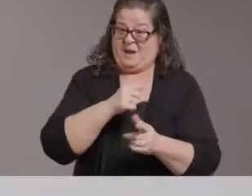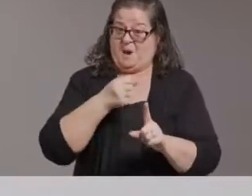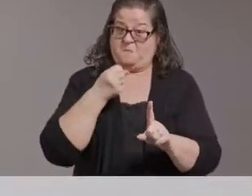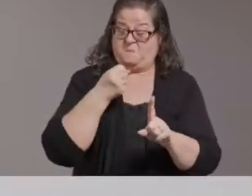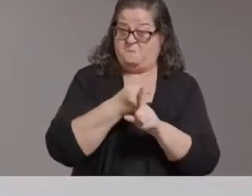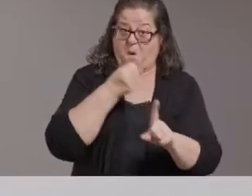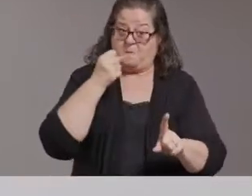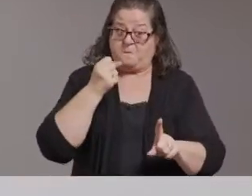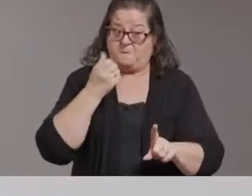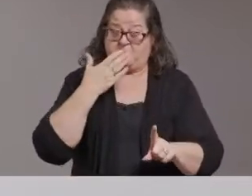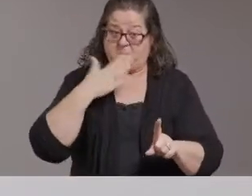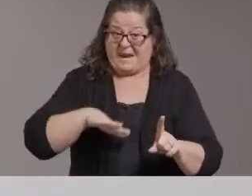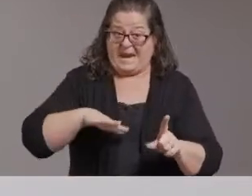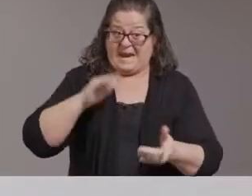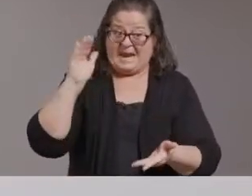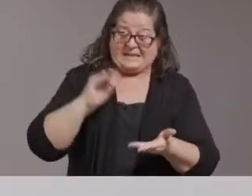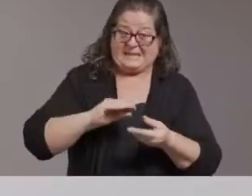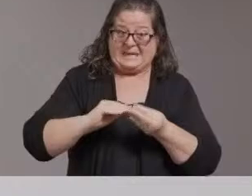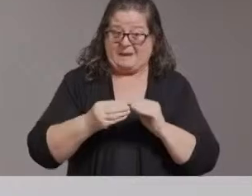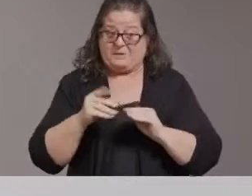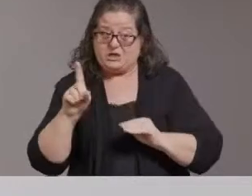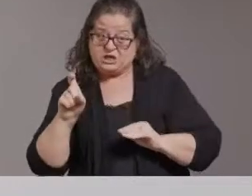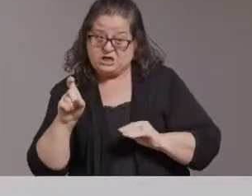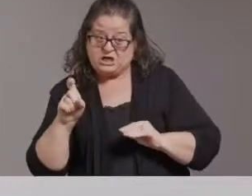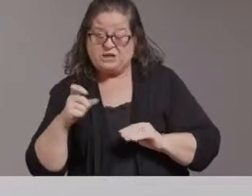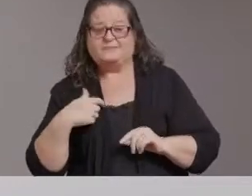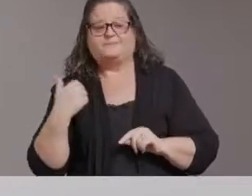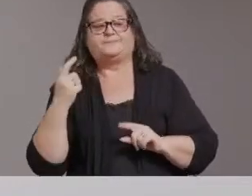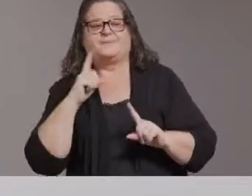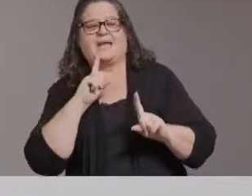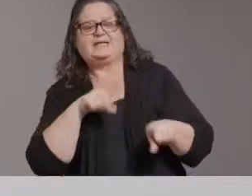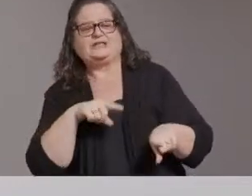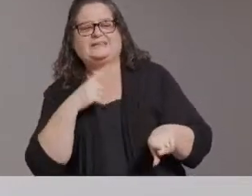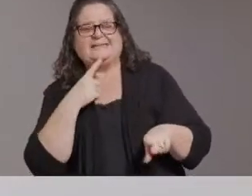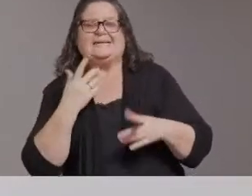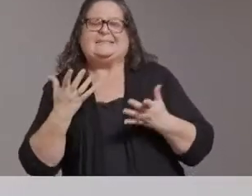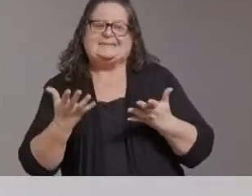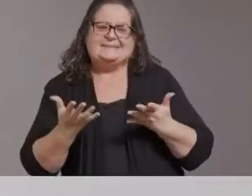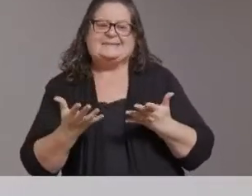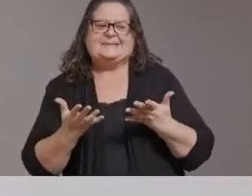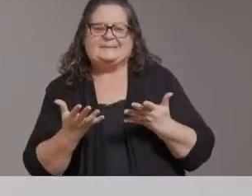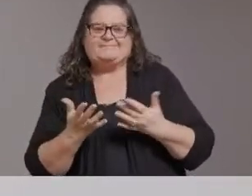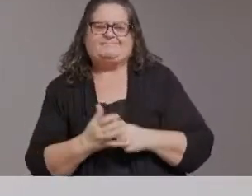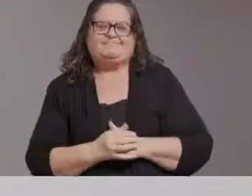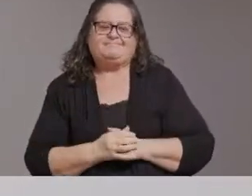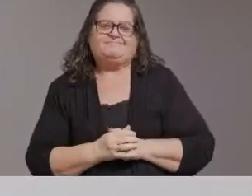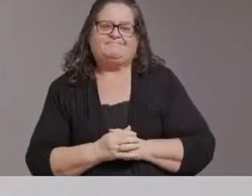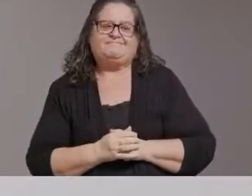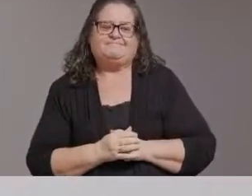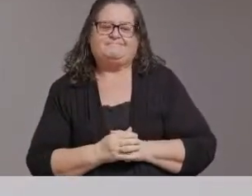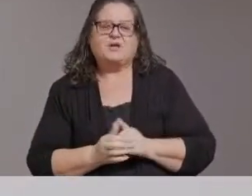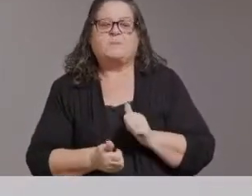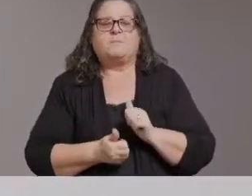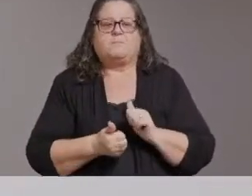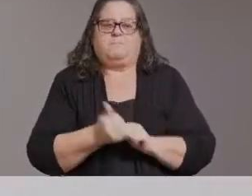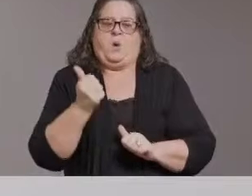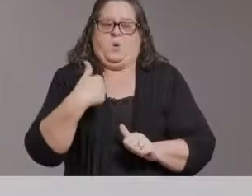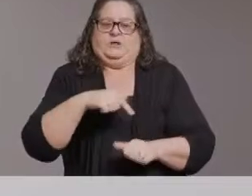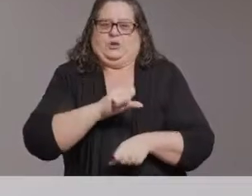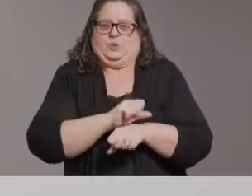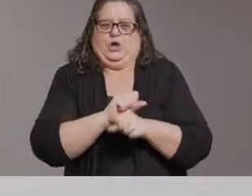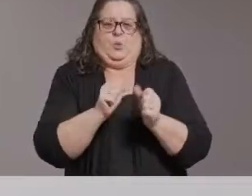So, you know, we have mostly been working with our Pfizer and Moderna. I think that the reduction